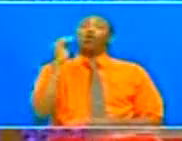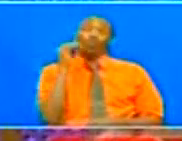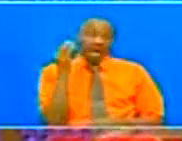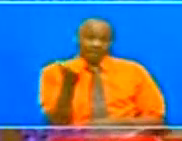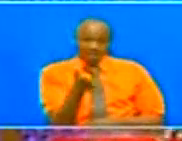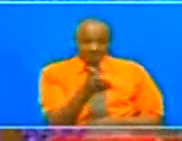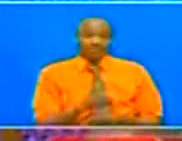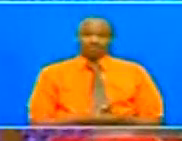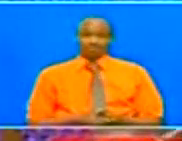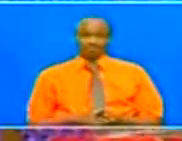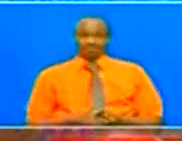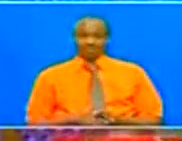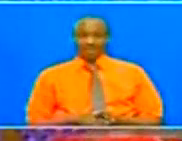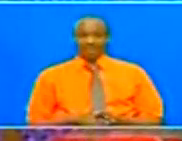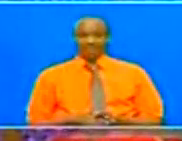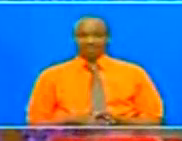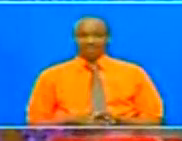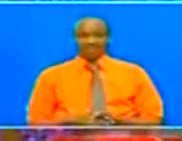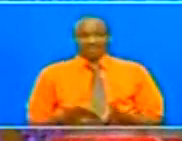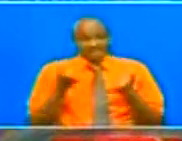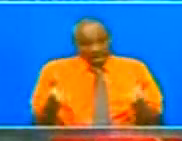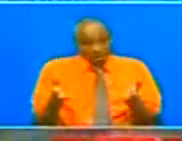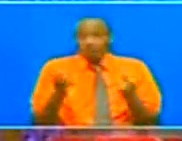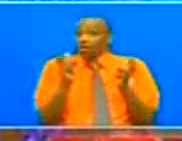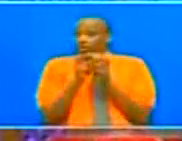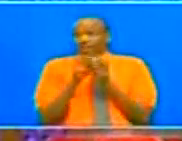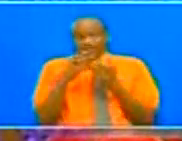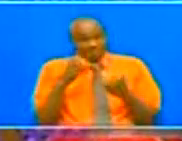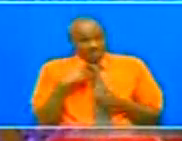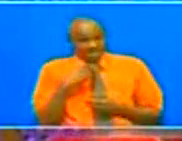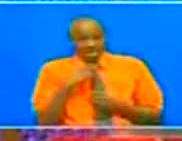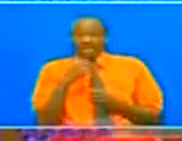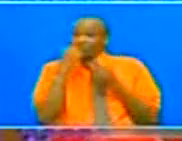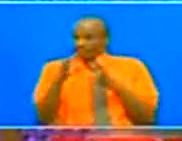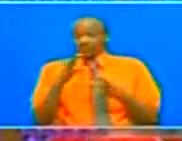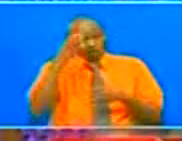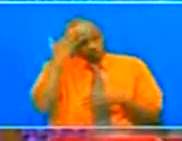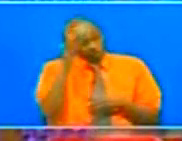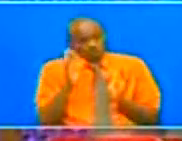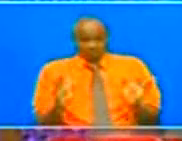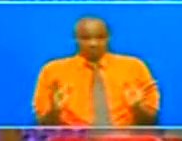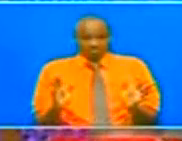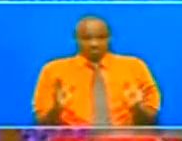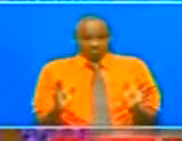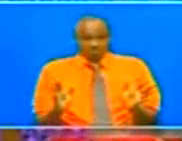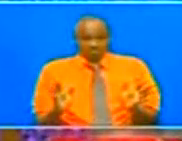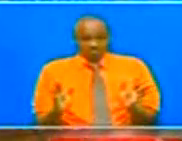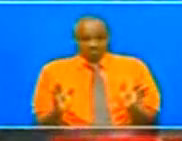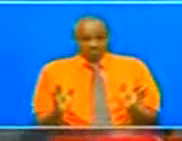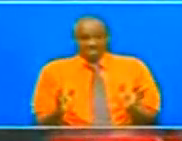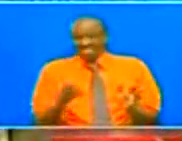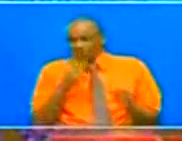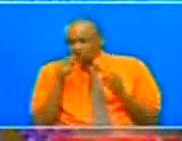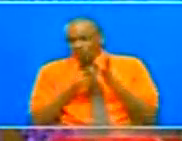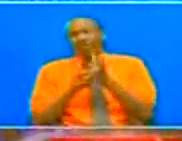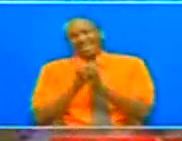I mean, so far there is no so far I've not read the intelligence, but so far there is no intelligence to show really that